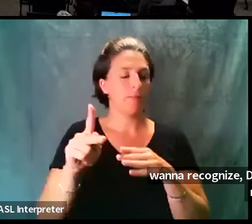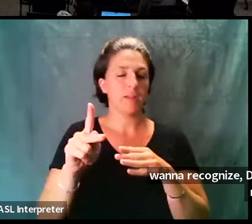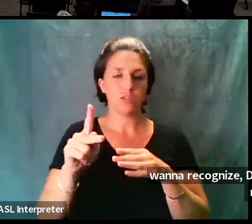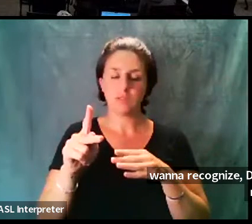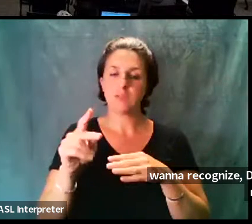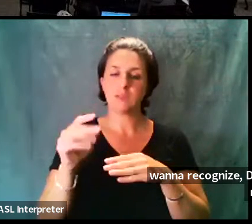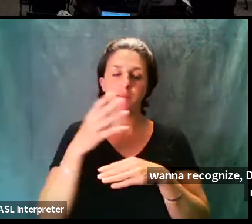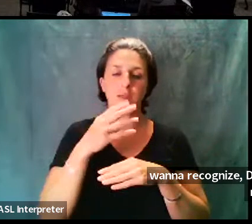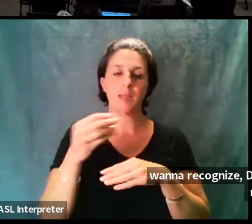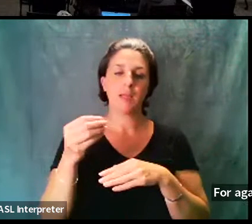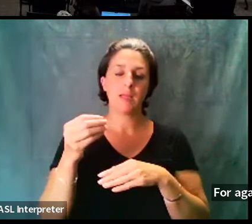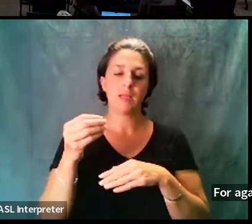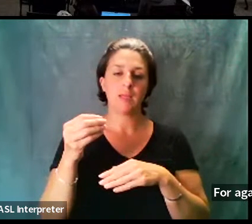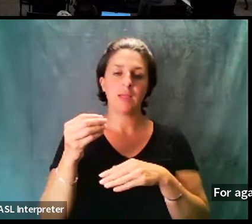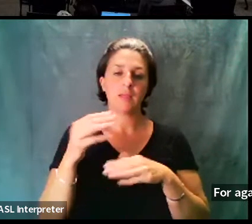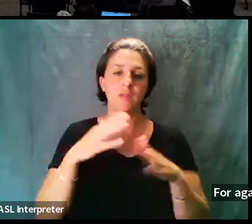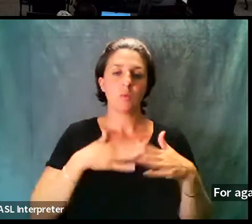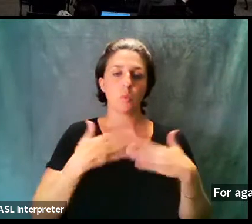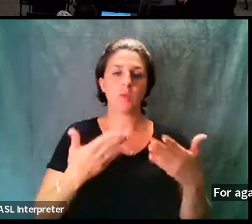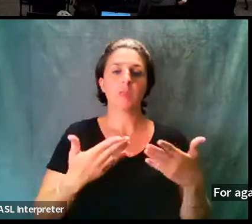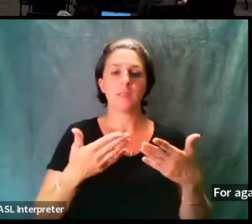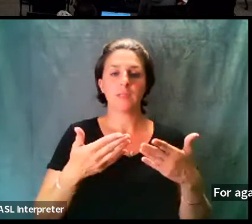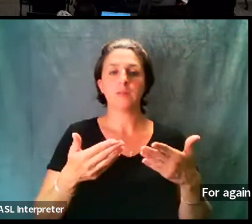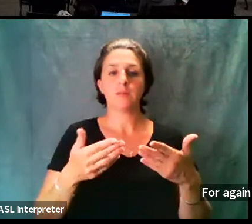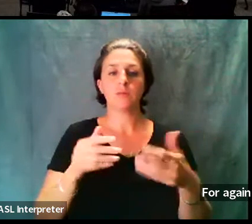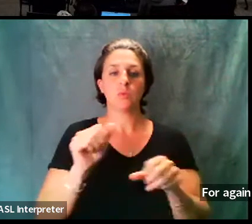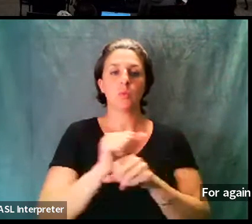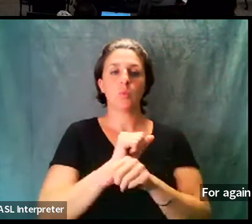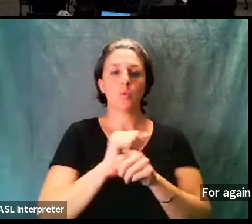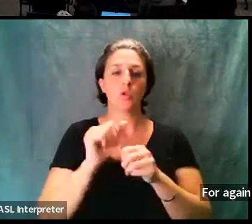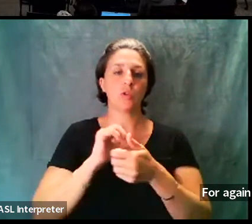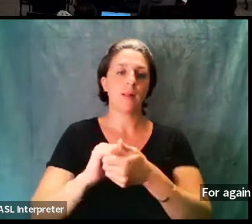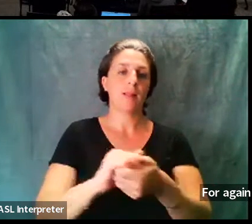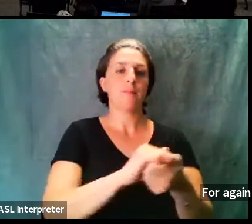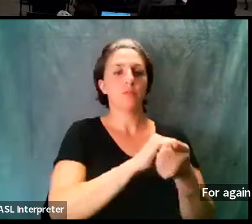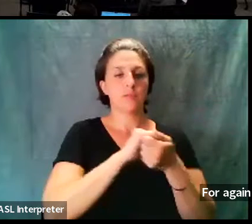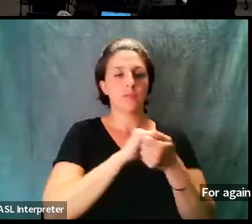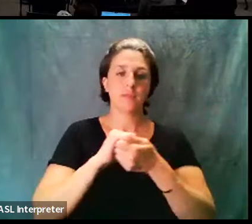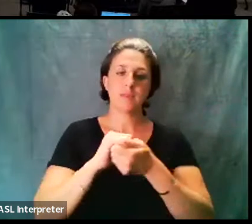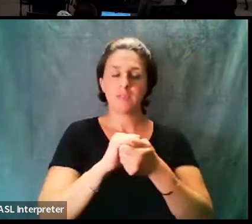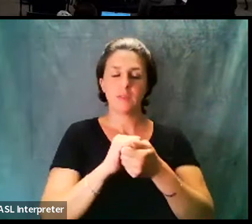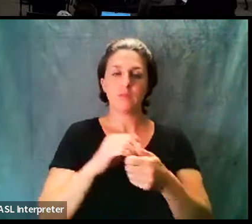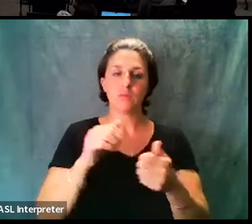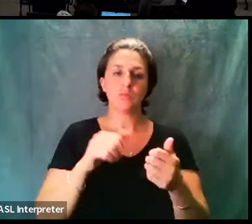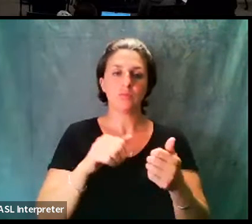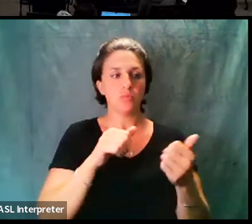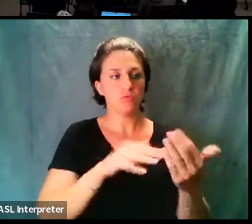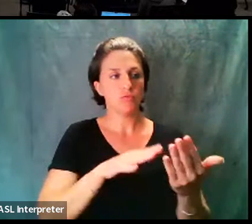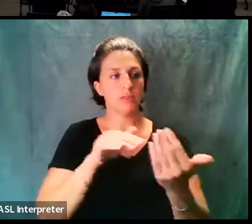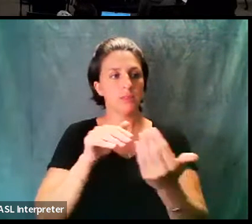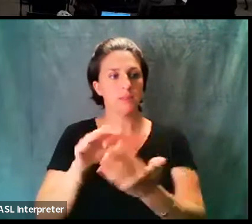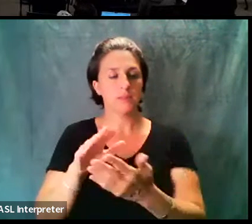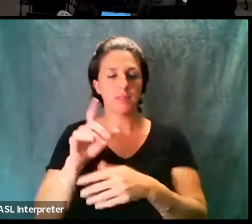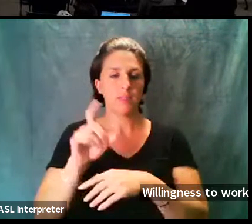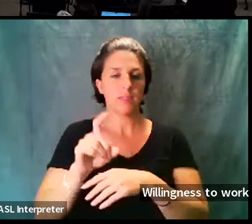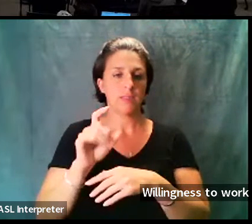and willingness to work collaboratively to address the needs of not